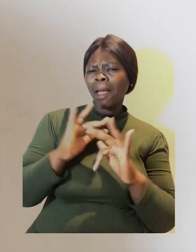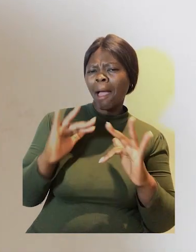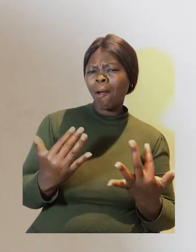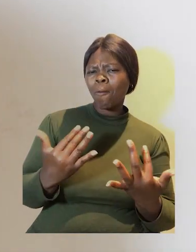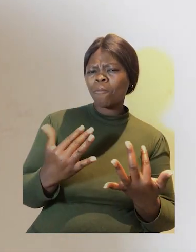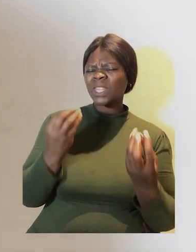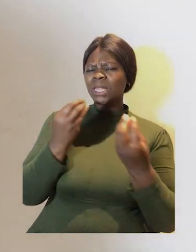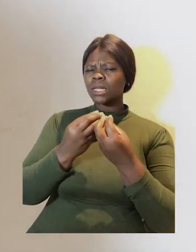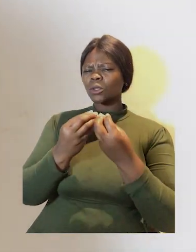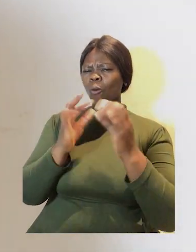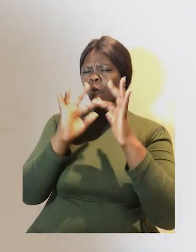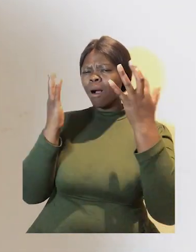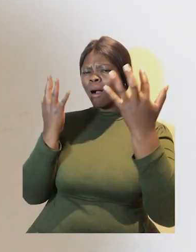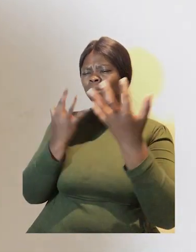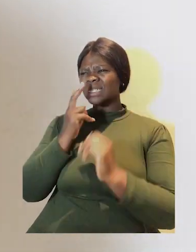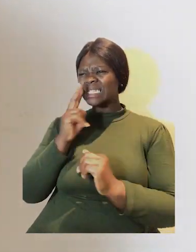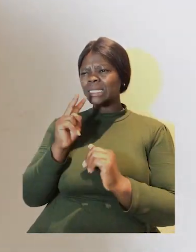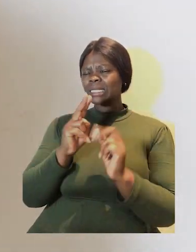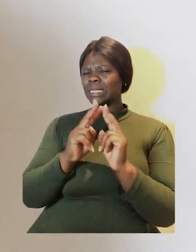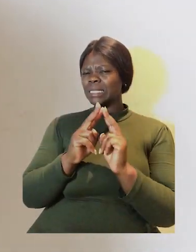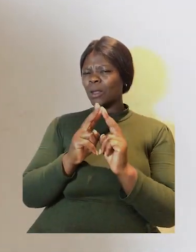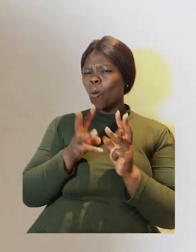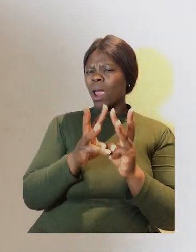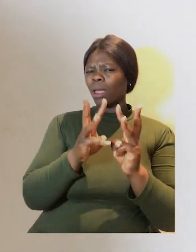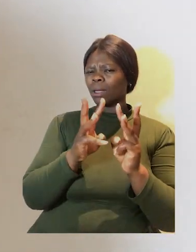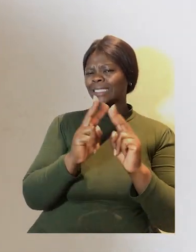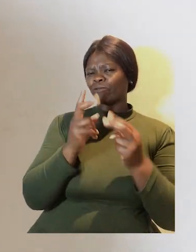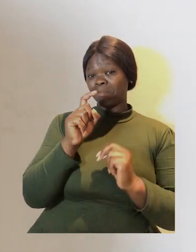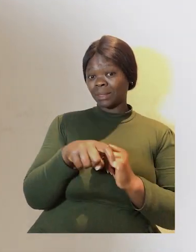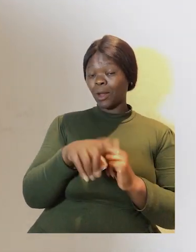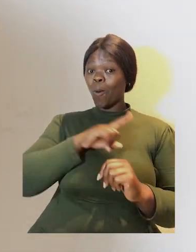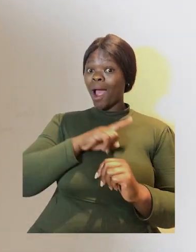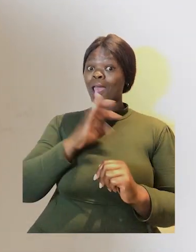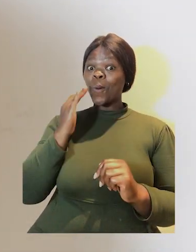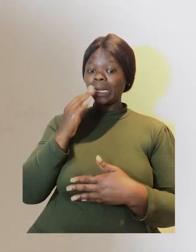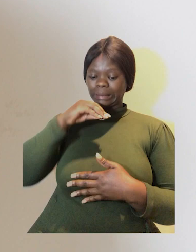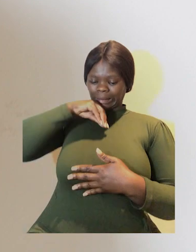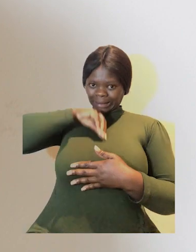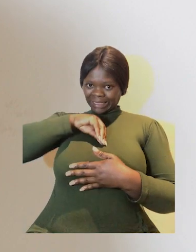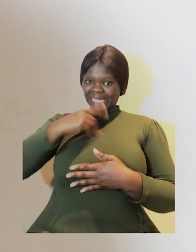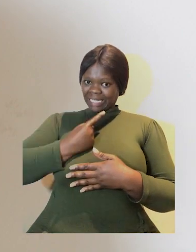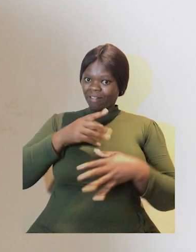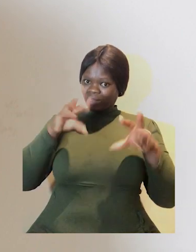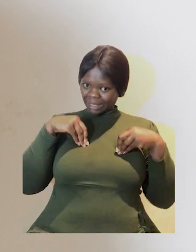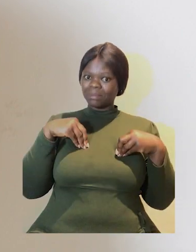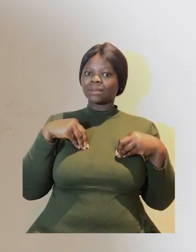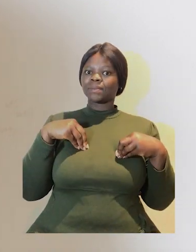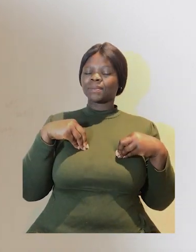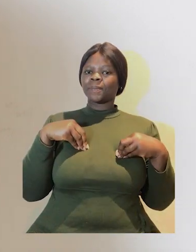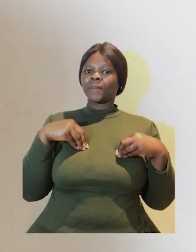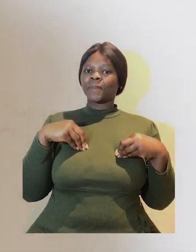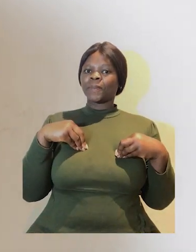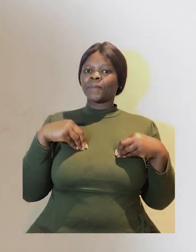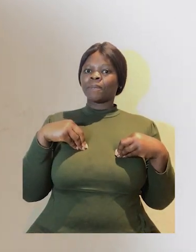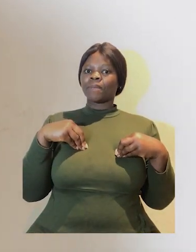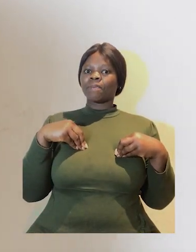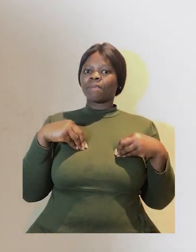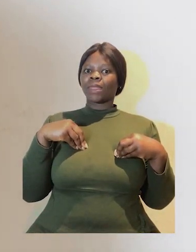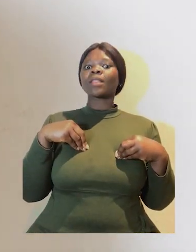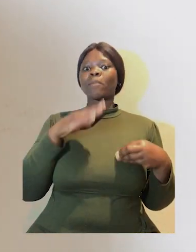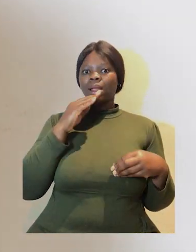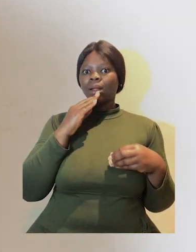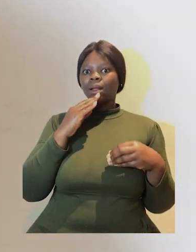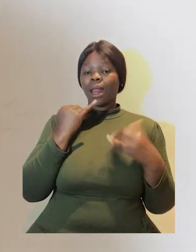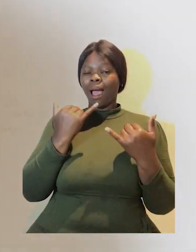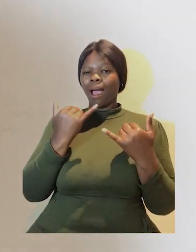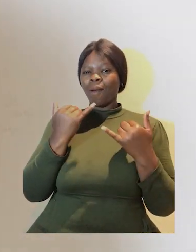to have a better way of seeing things. Because when we create that acceptance